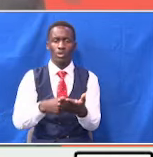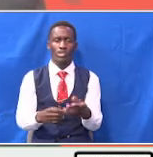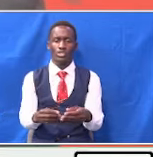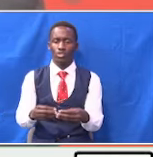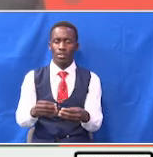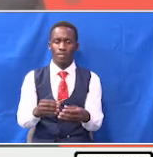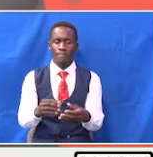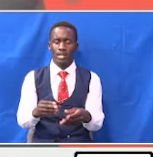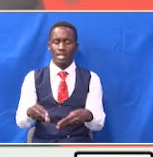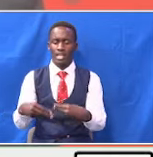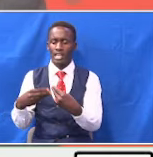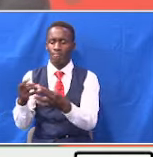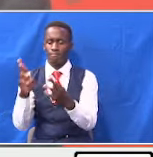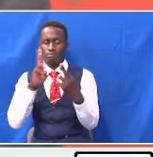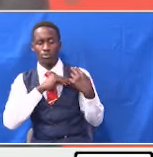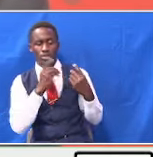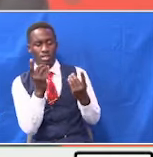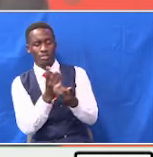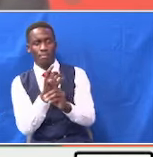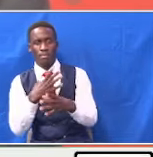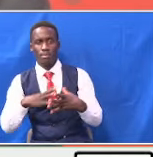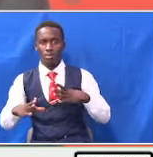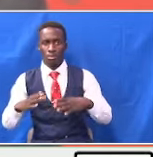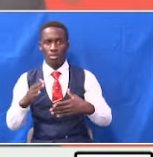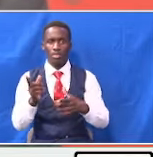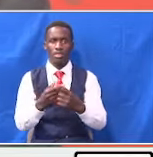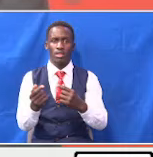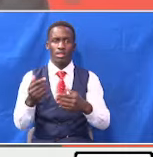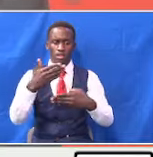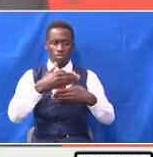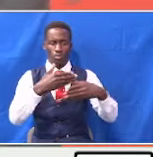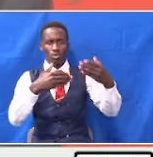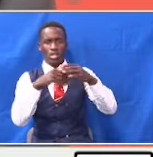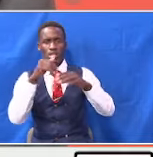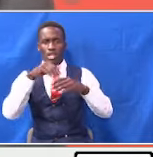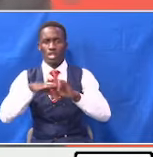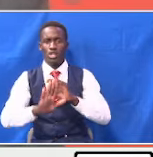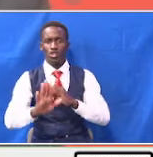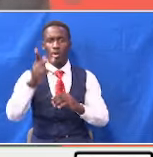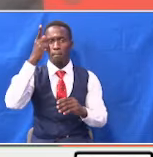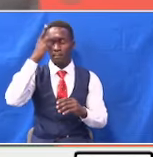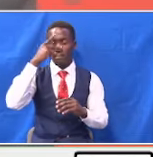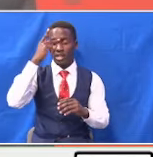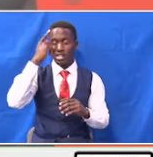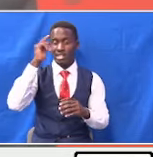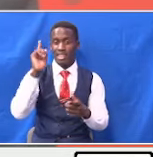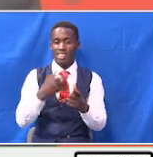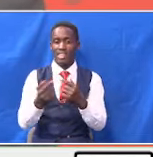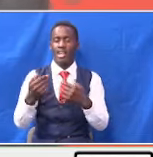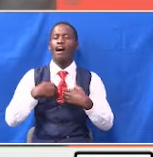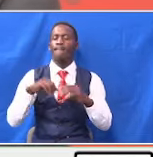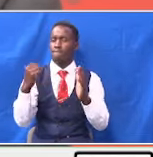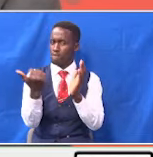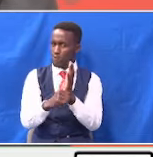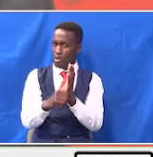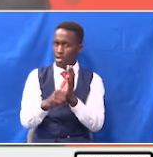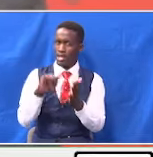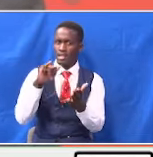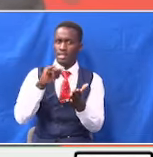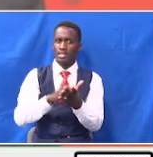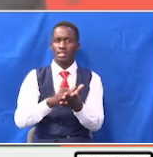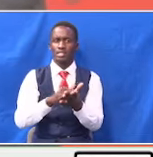delegated structurally within your policies, there's a problem. Then there is a problem. And that's what the prof here